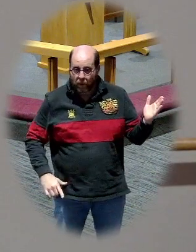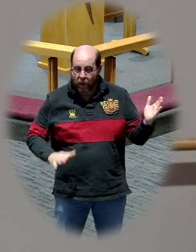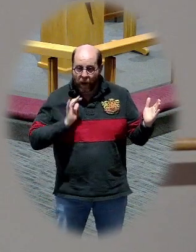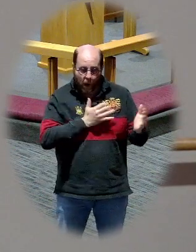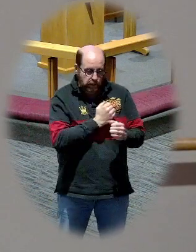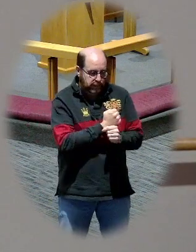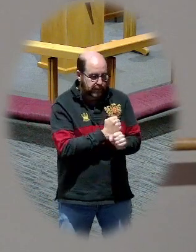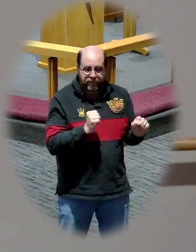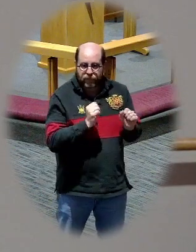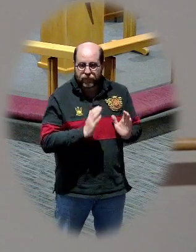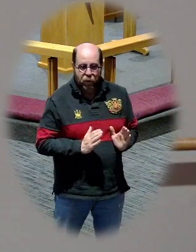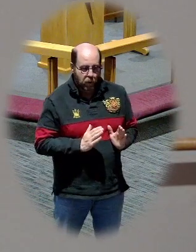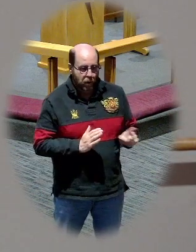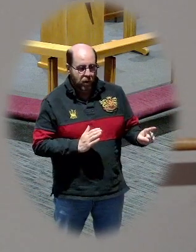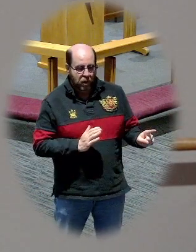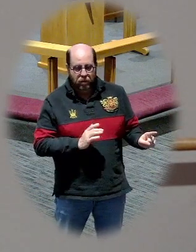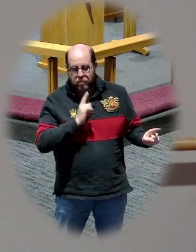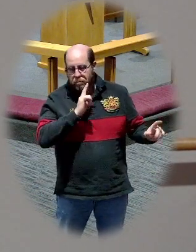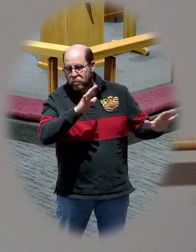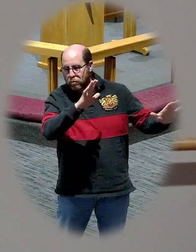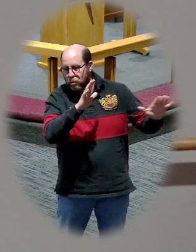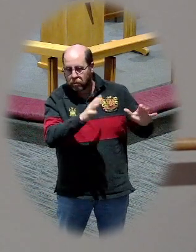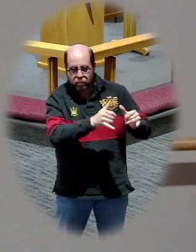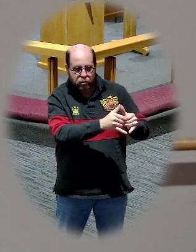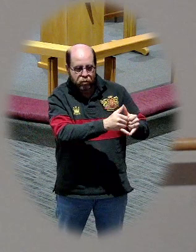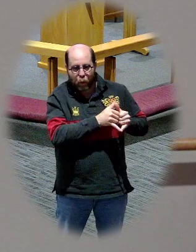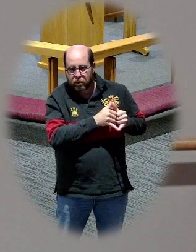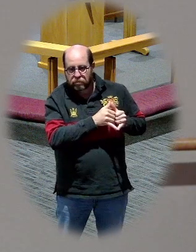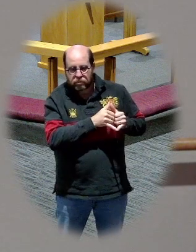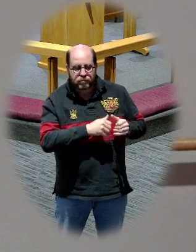refuge and our great reward.